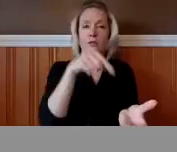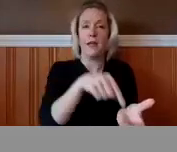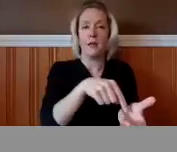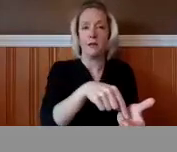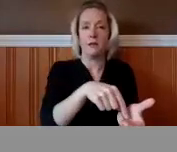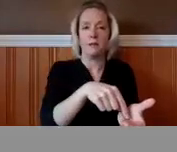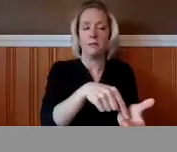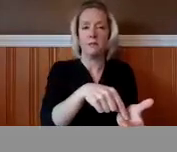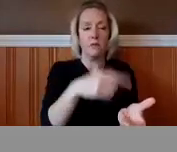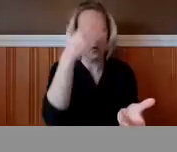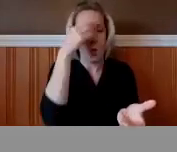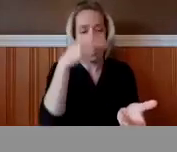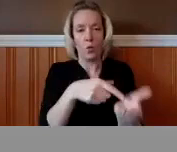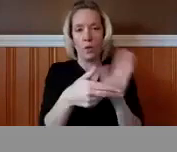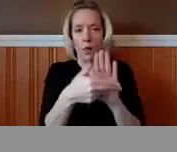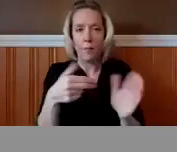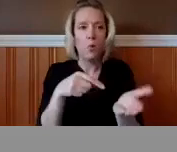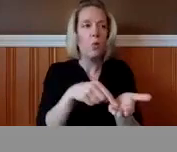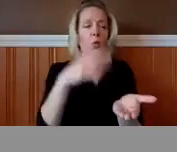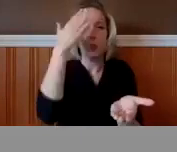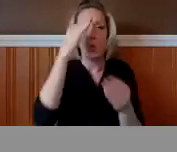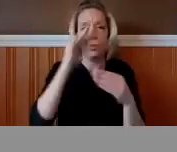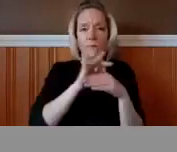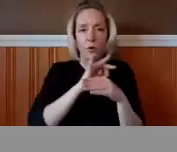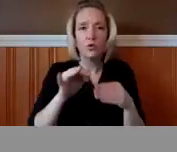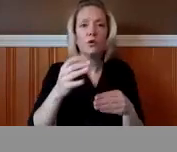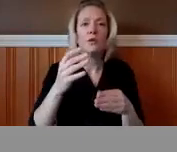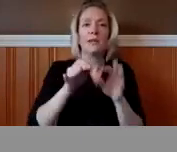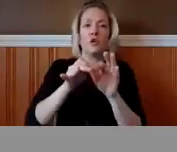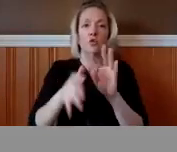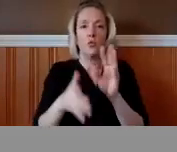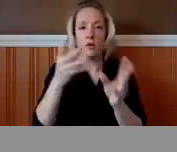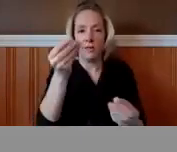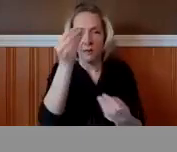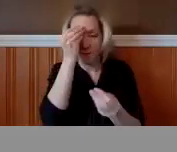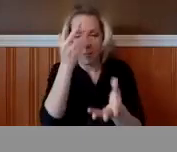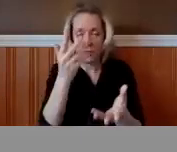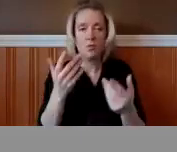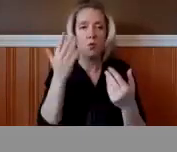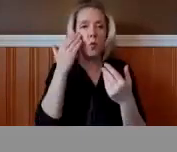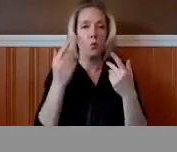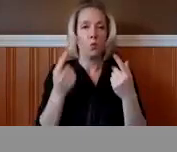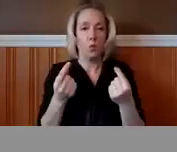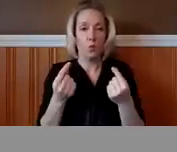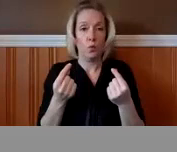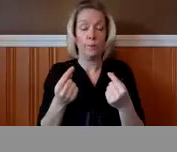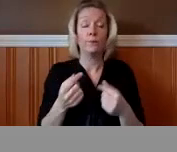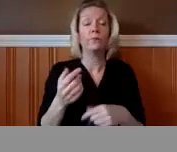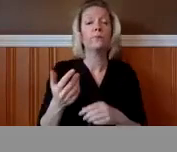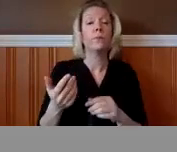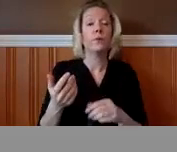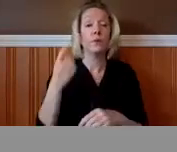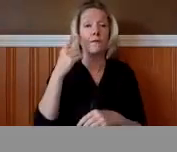what the object is or does, or what I'm supposed to do with it, interpreting the information from that. So our students in phase 1